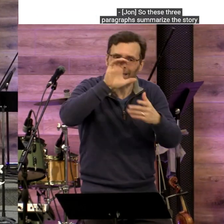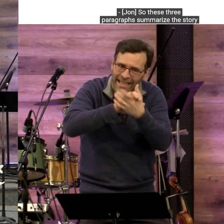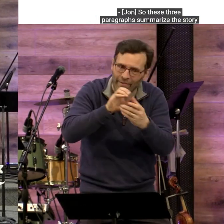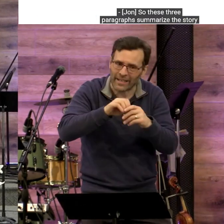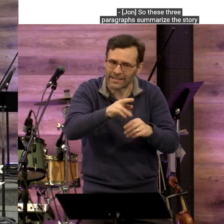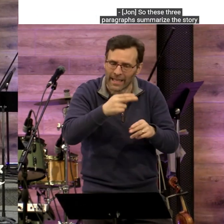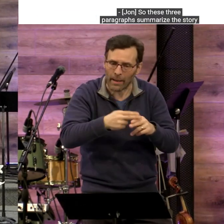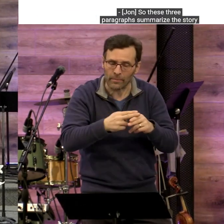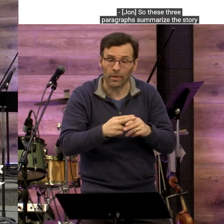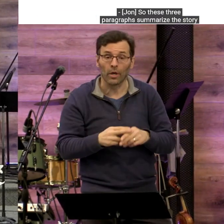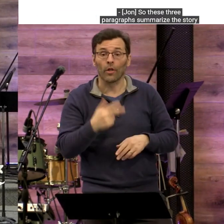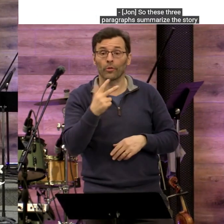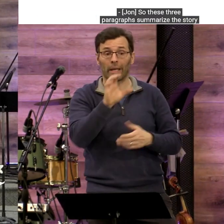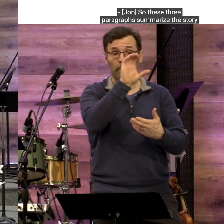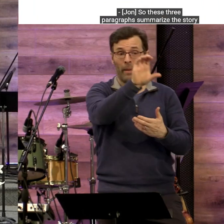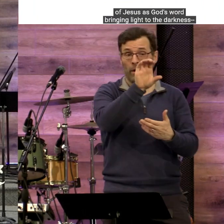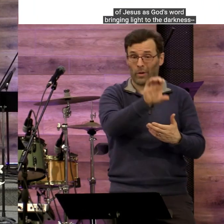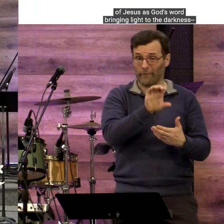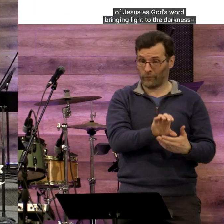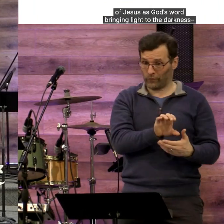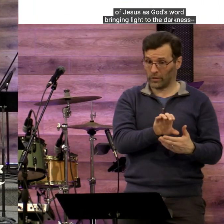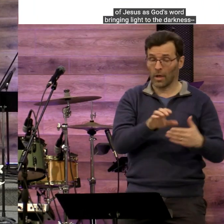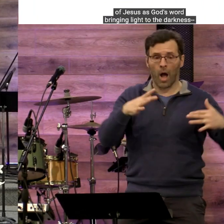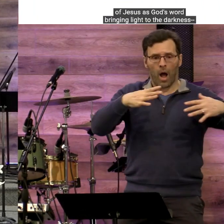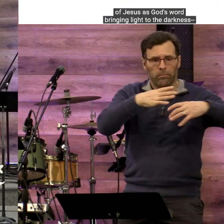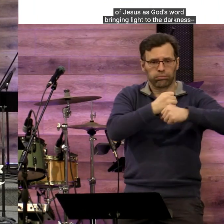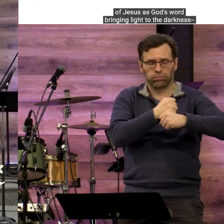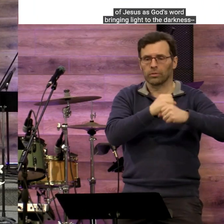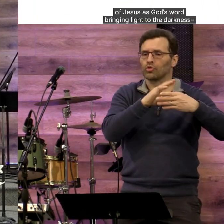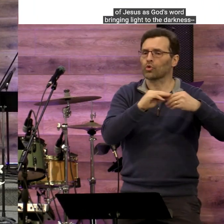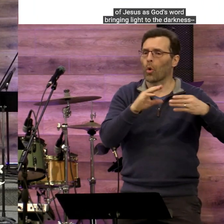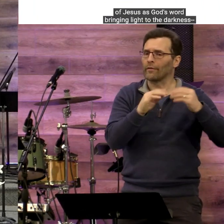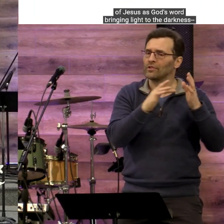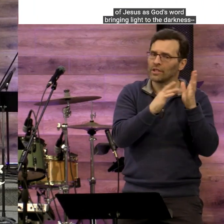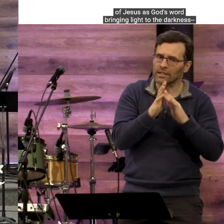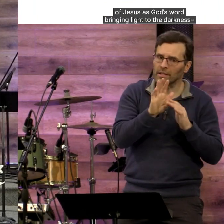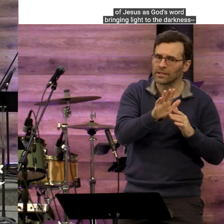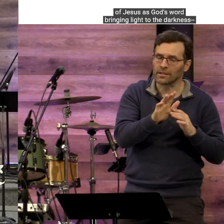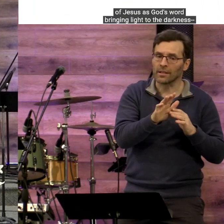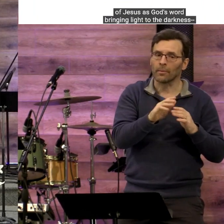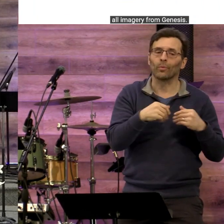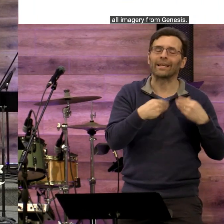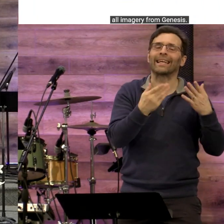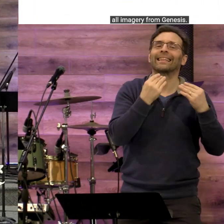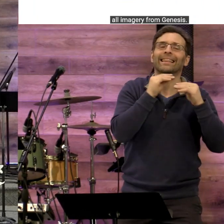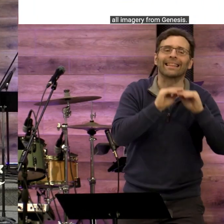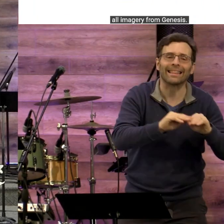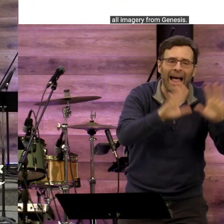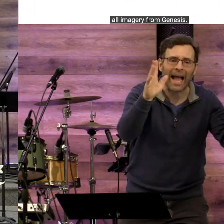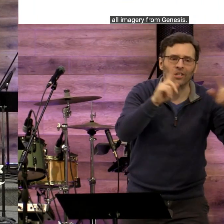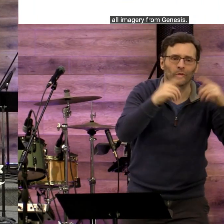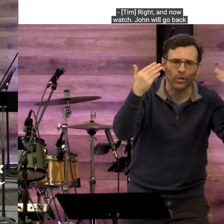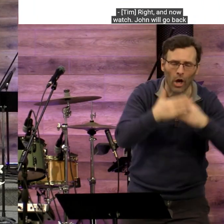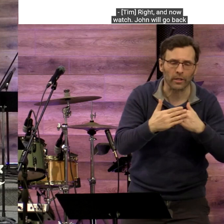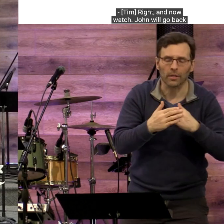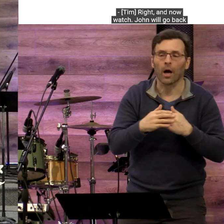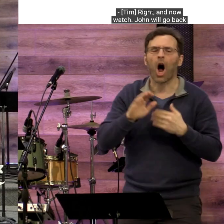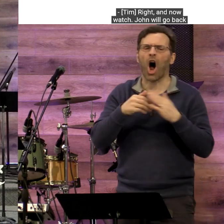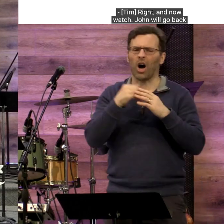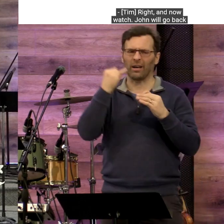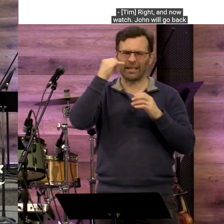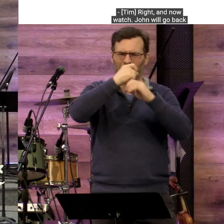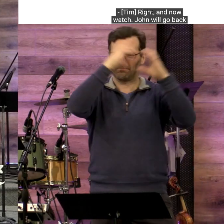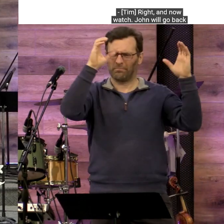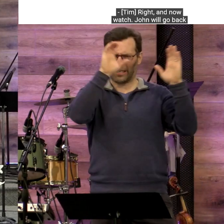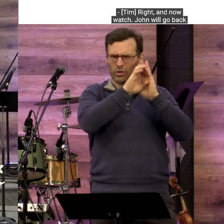these three paragraphs summarize the story of Jesus as God's word bringing light to the darkness. All imagery from Genesis. Right. And